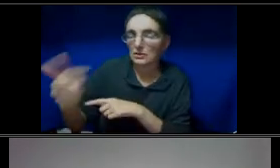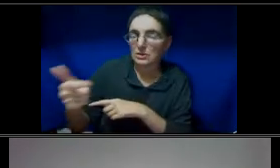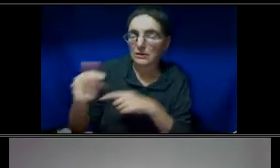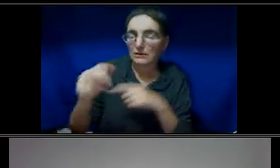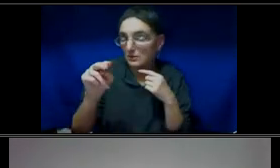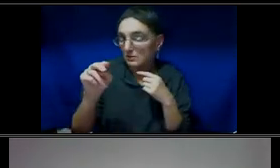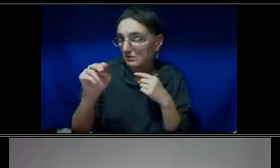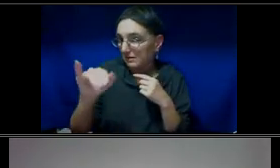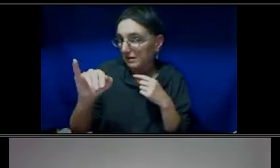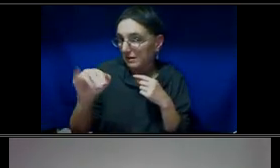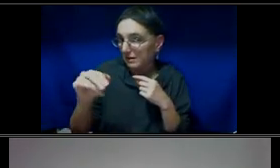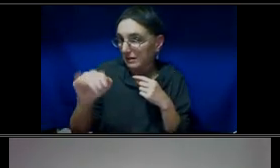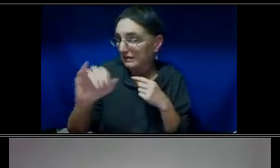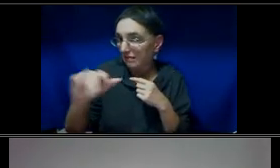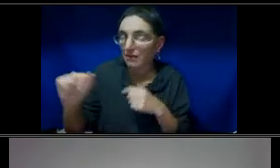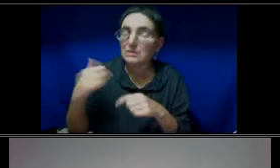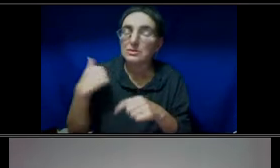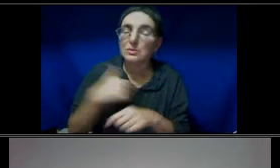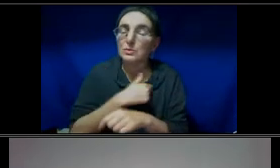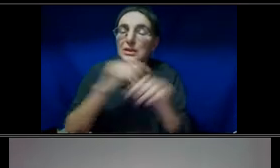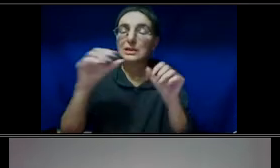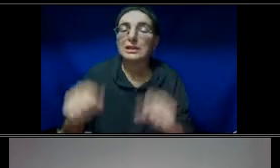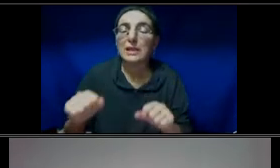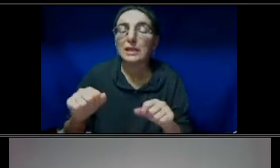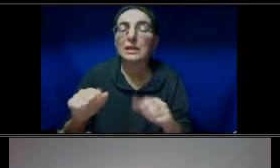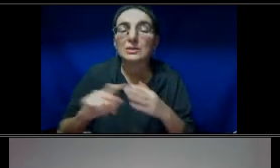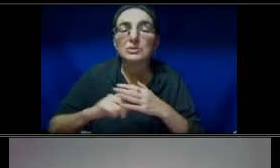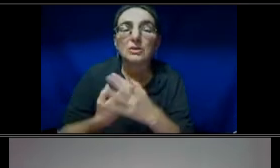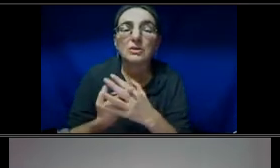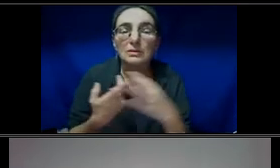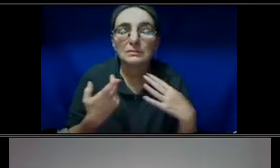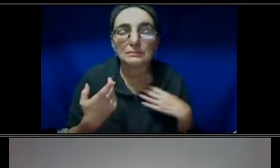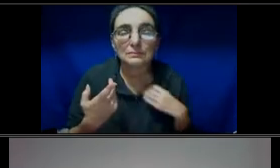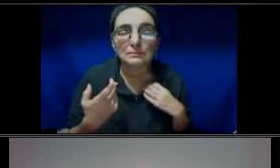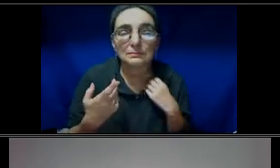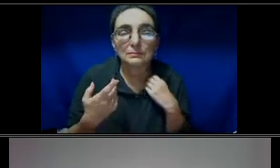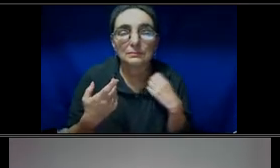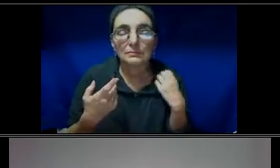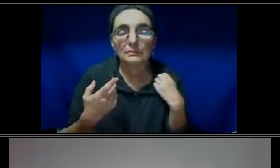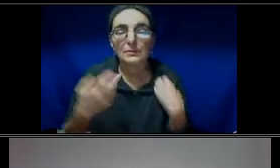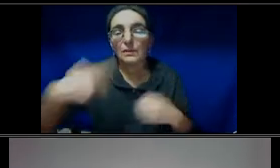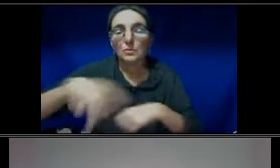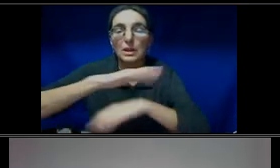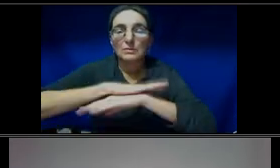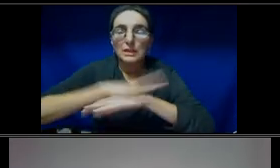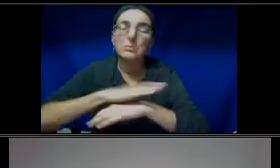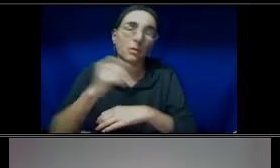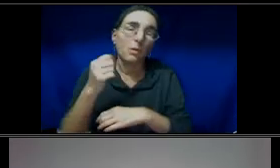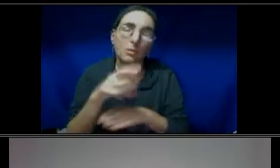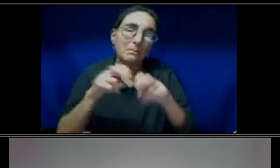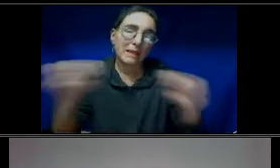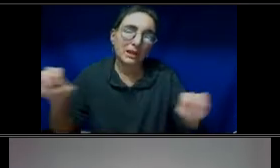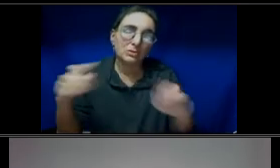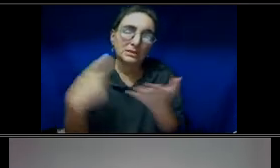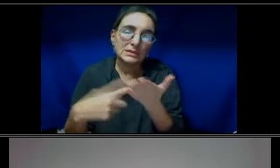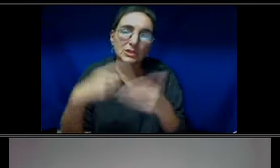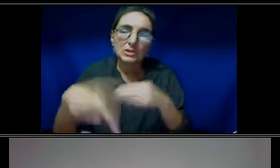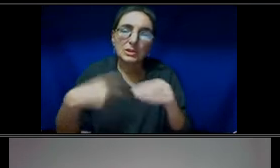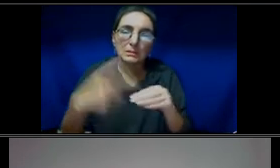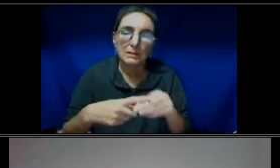so we can engage in the this roundtable discussion or panelist discussion about EAC.